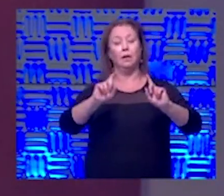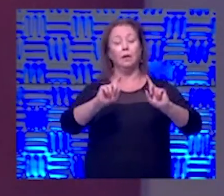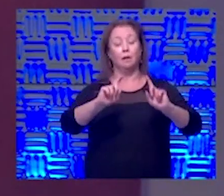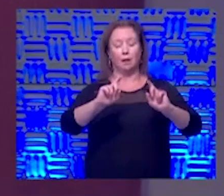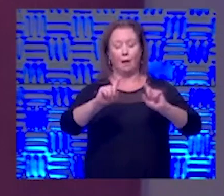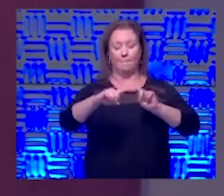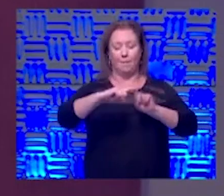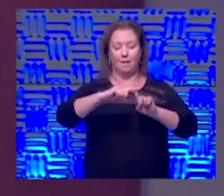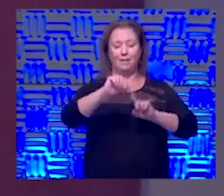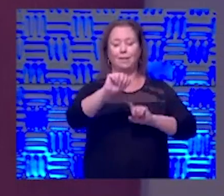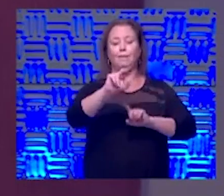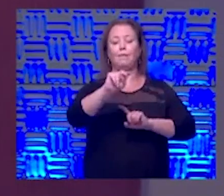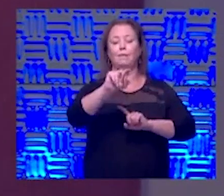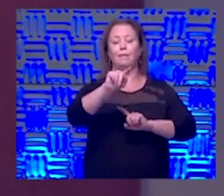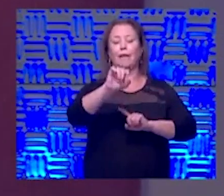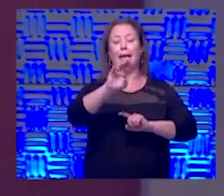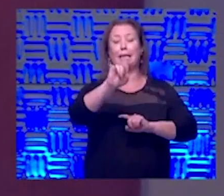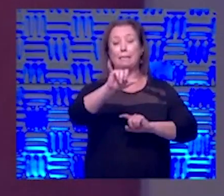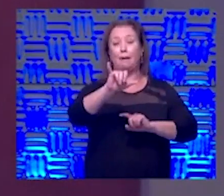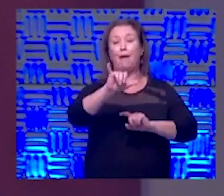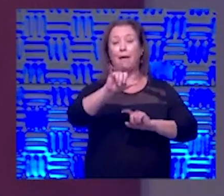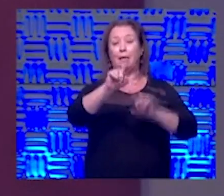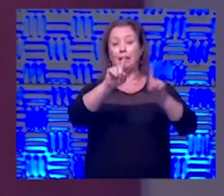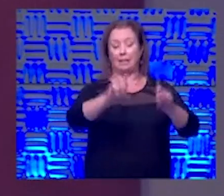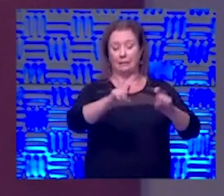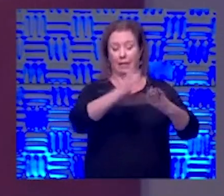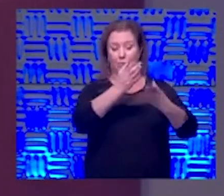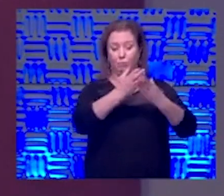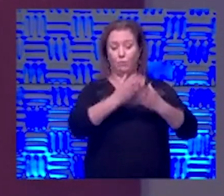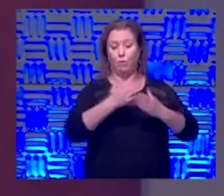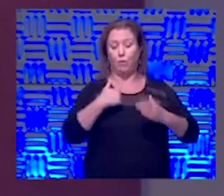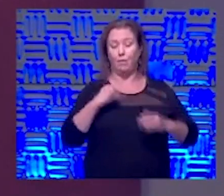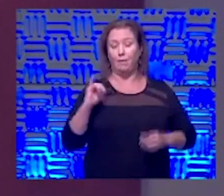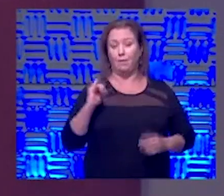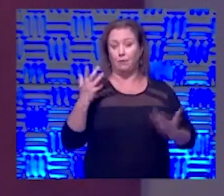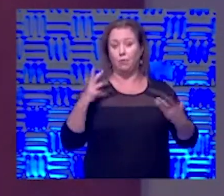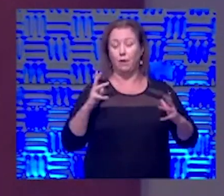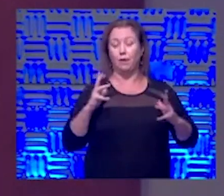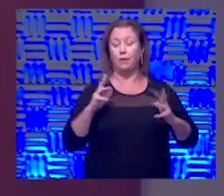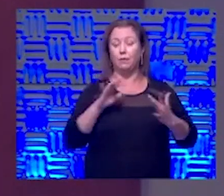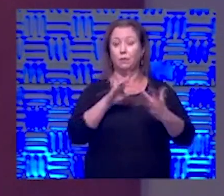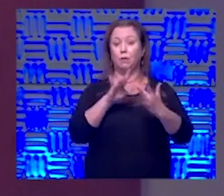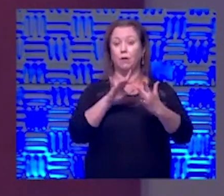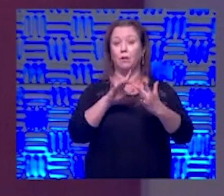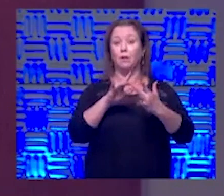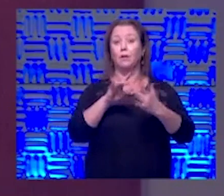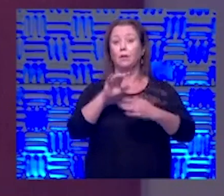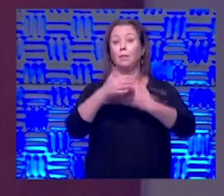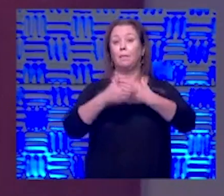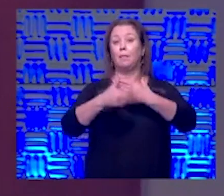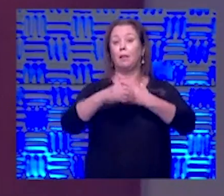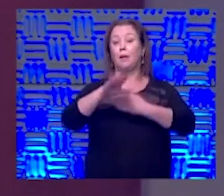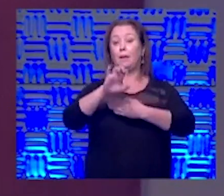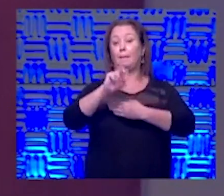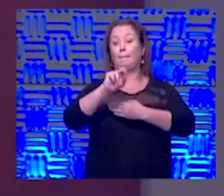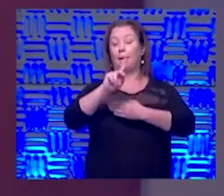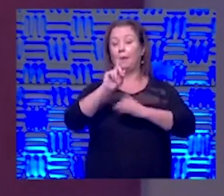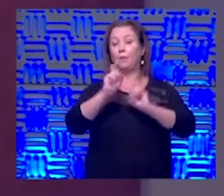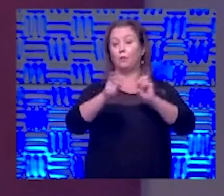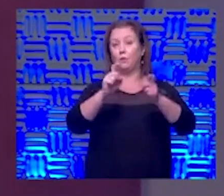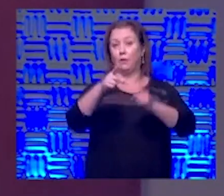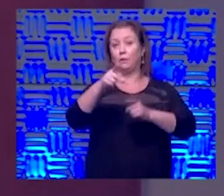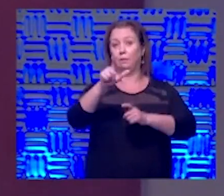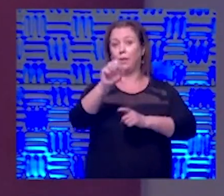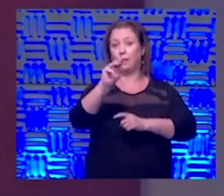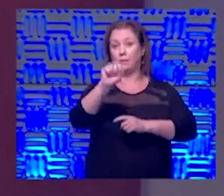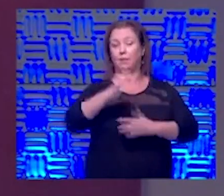antibody test as proof that you had the infection before, and you could contact a blood bank for donation of plasma